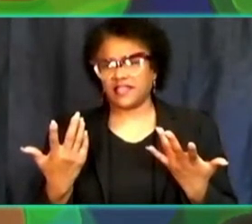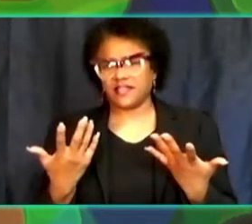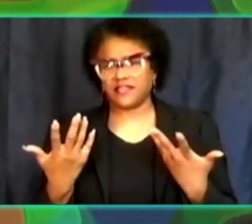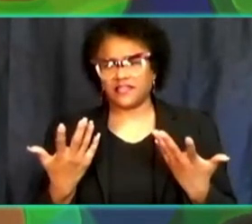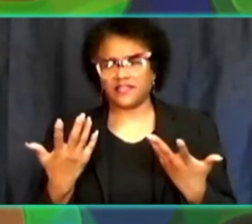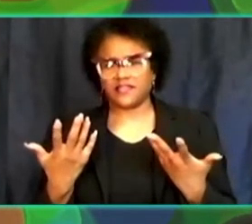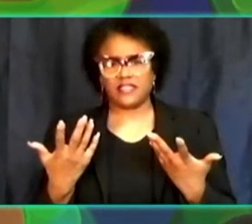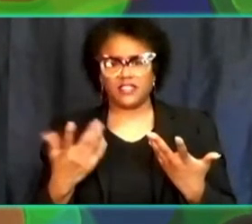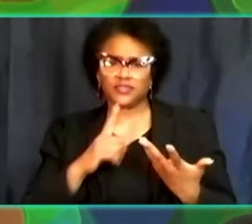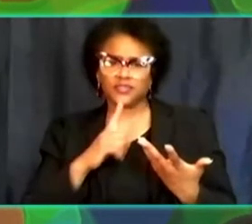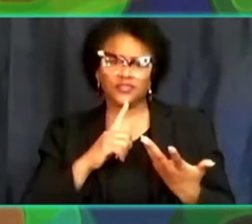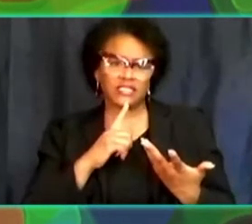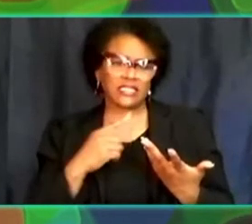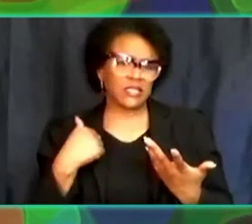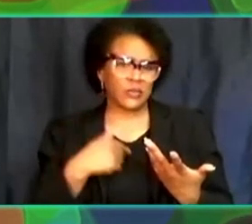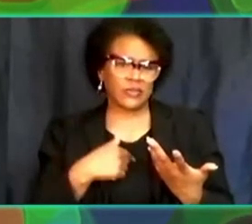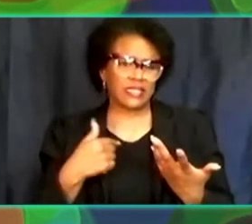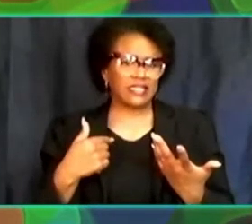cross different